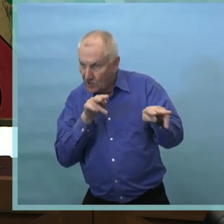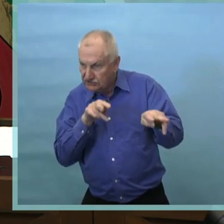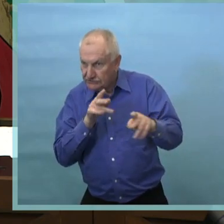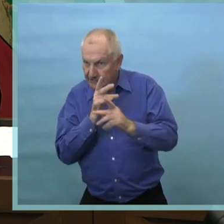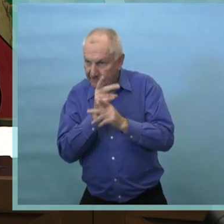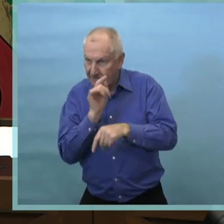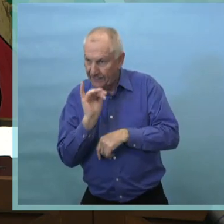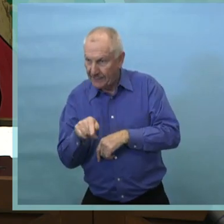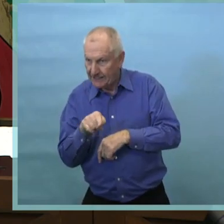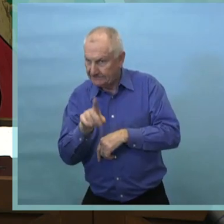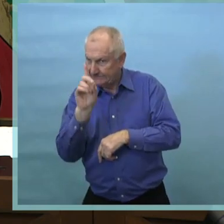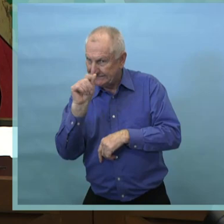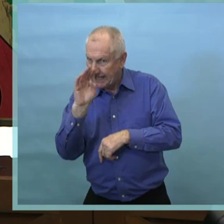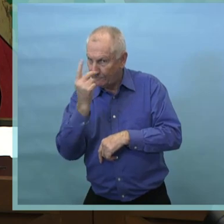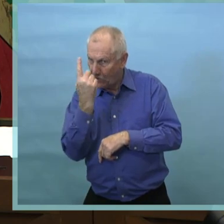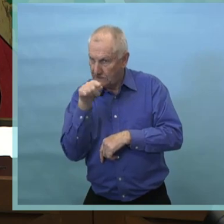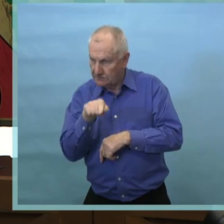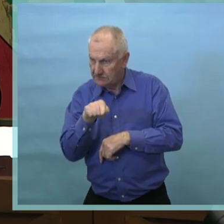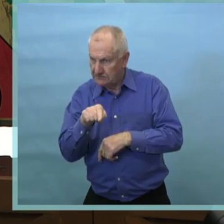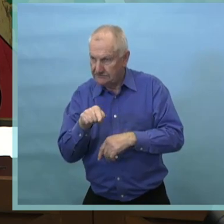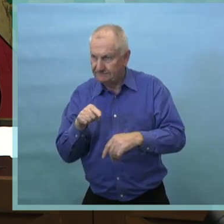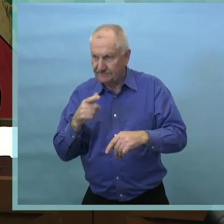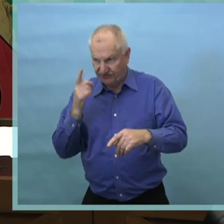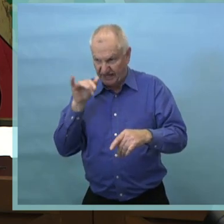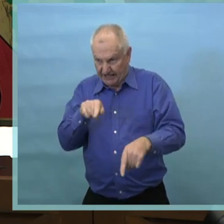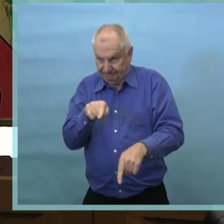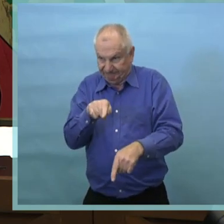gets its drinking water from the Shellmouth Dam.